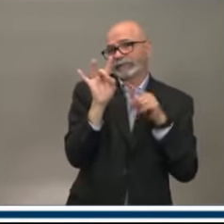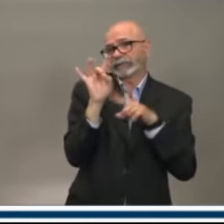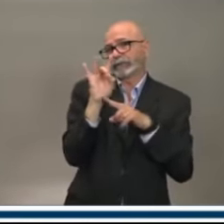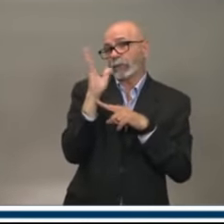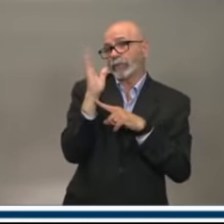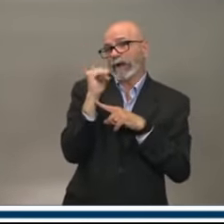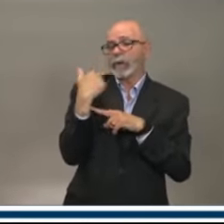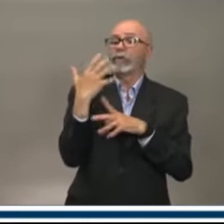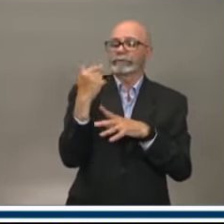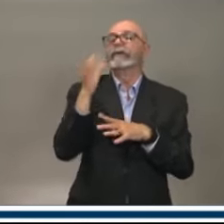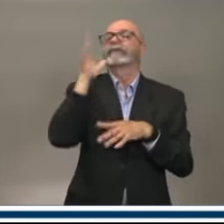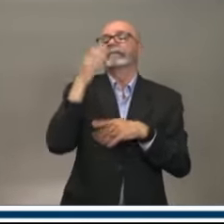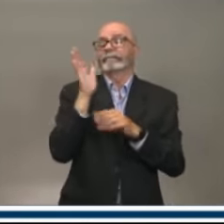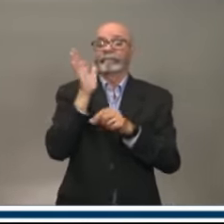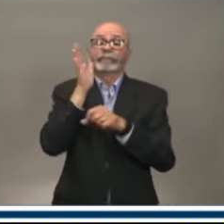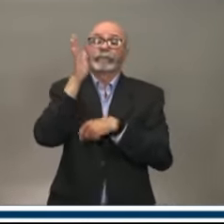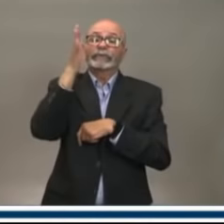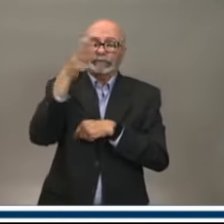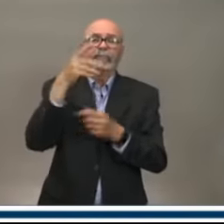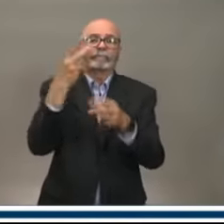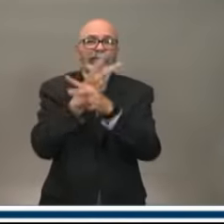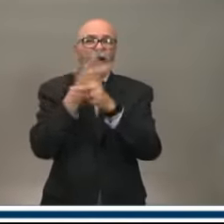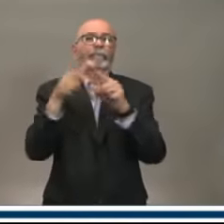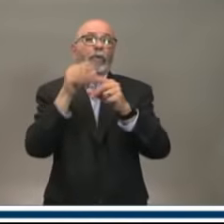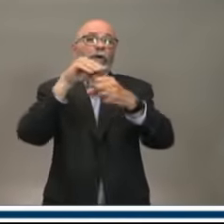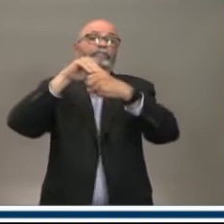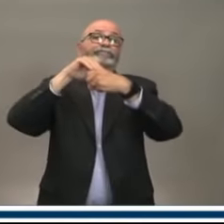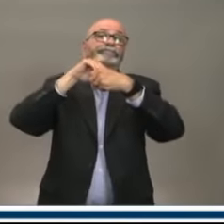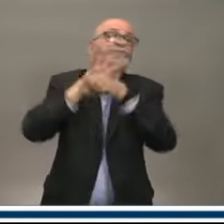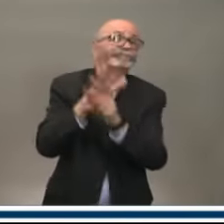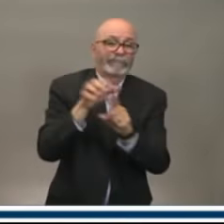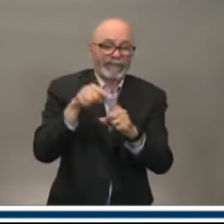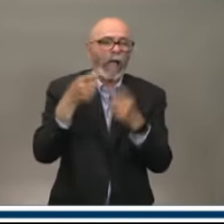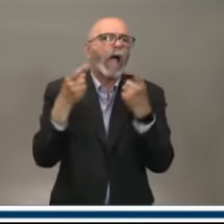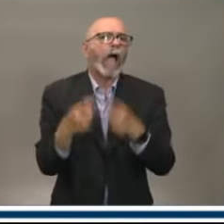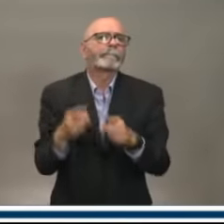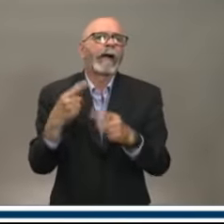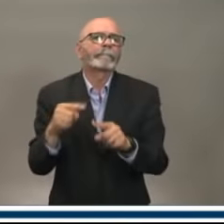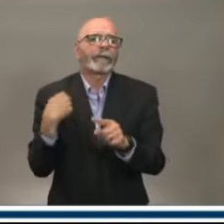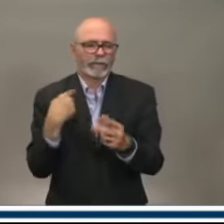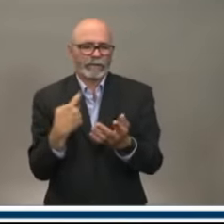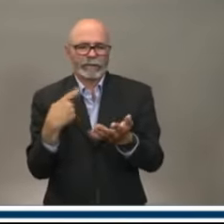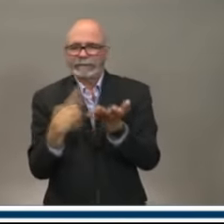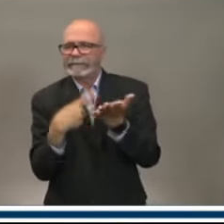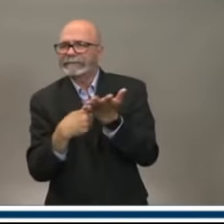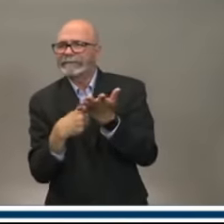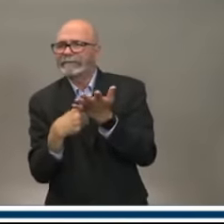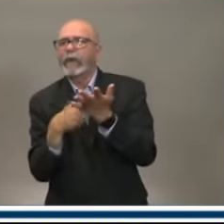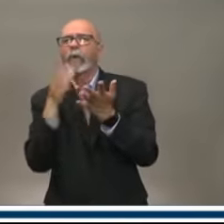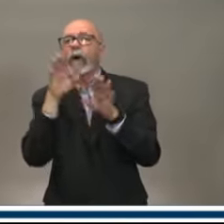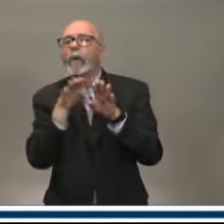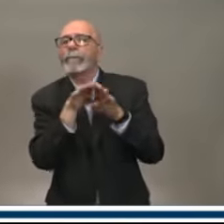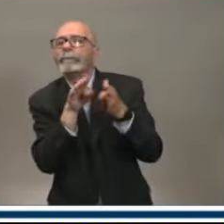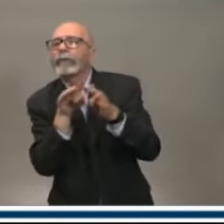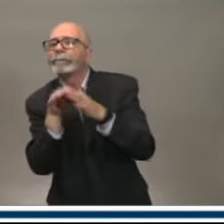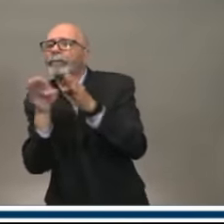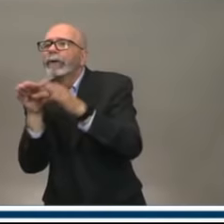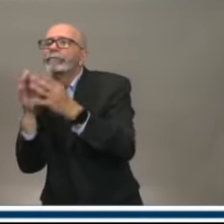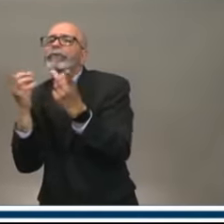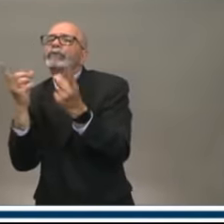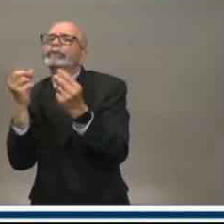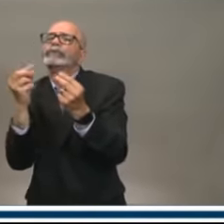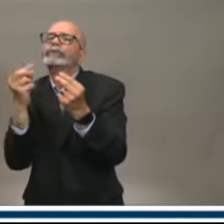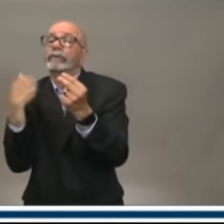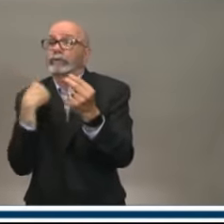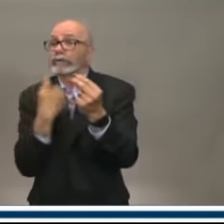to open up activity. And as you know, as we open up our economy,